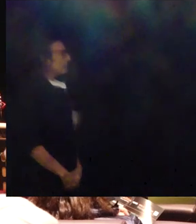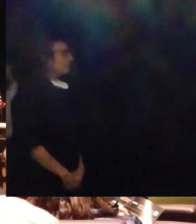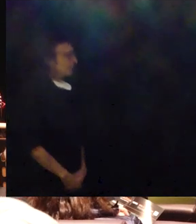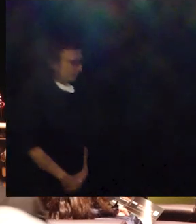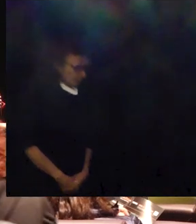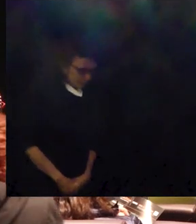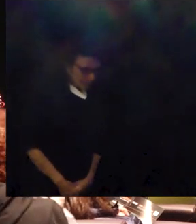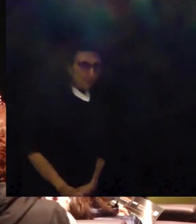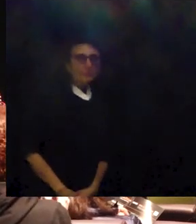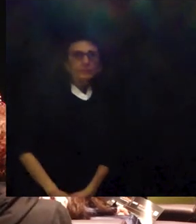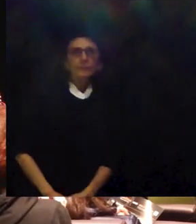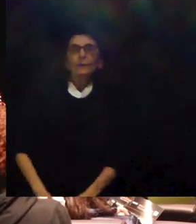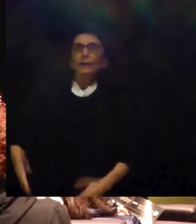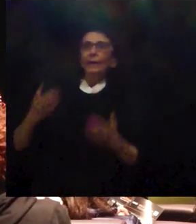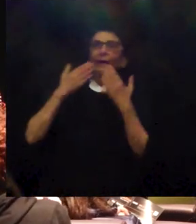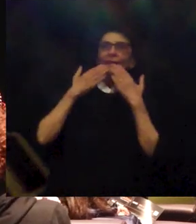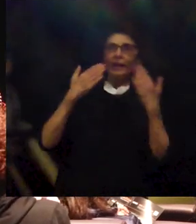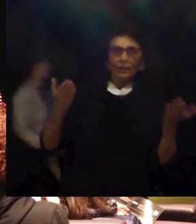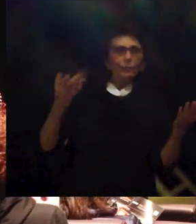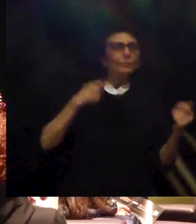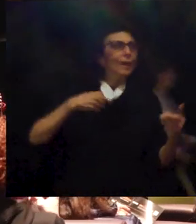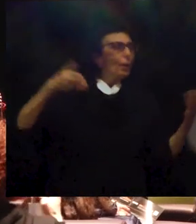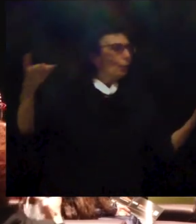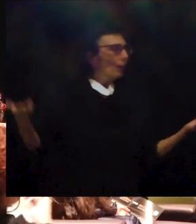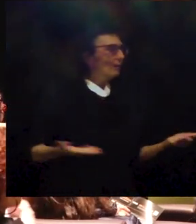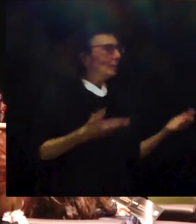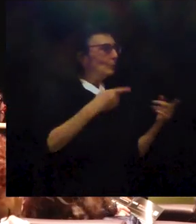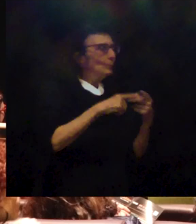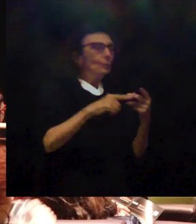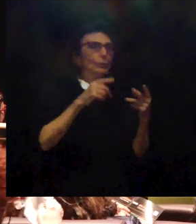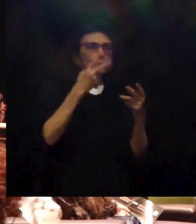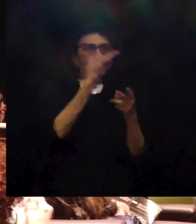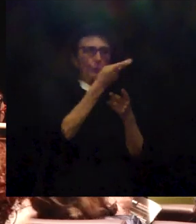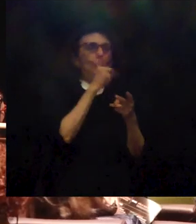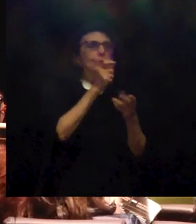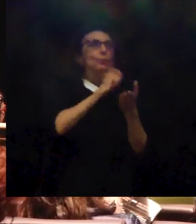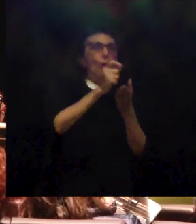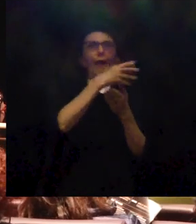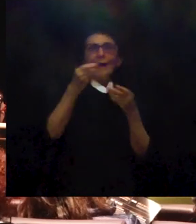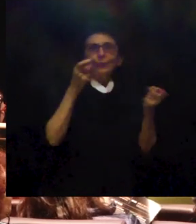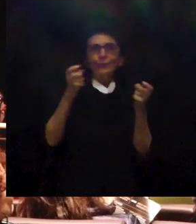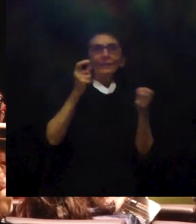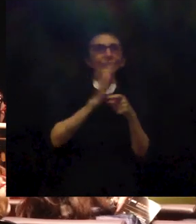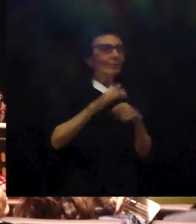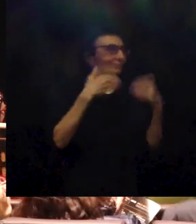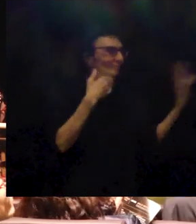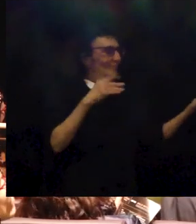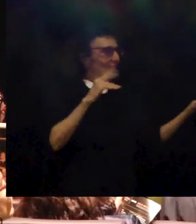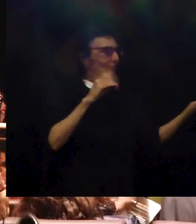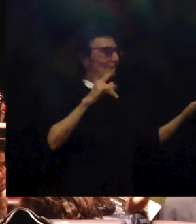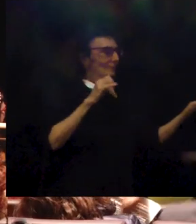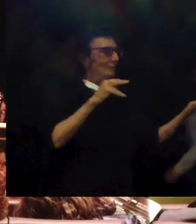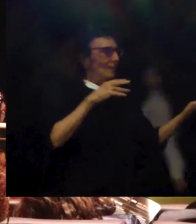Thank you, folks. As the credits roll, please welcome the co-writers and directors of the film. You know them well, Kristen,